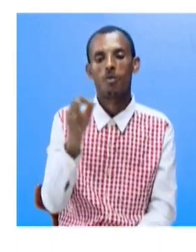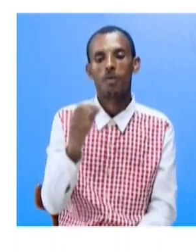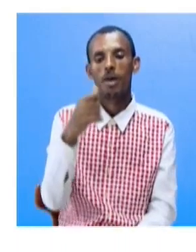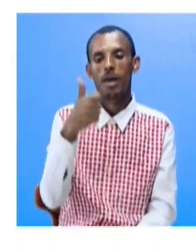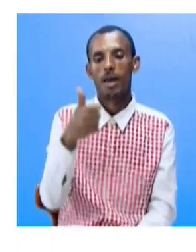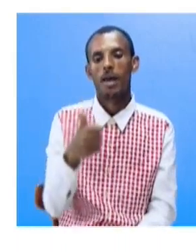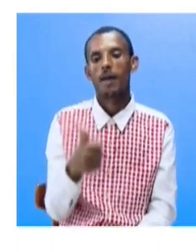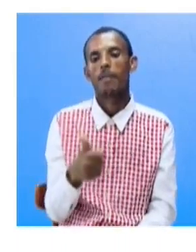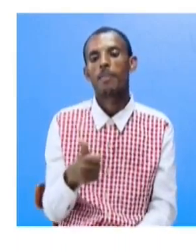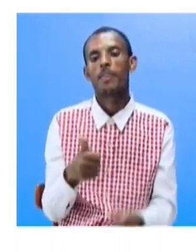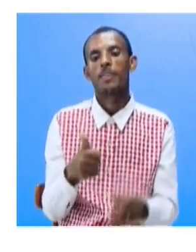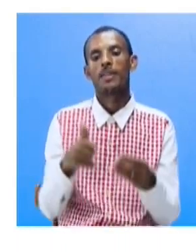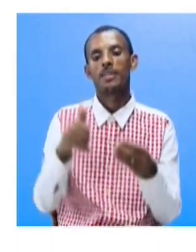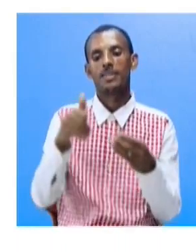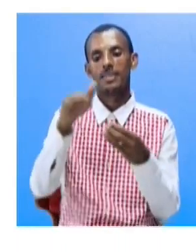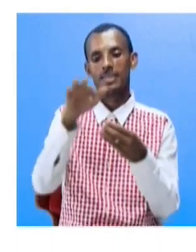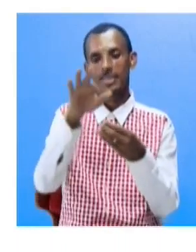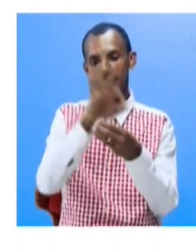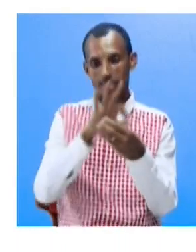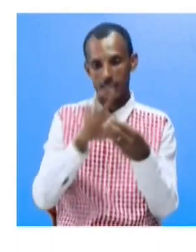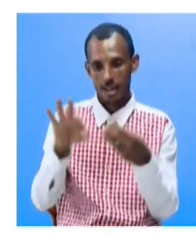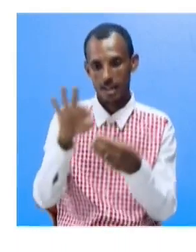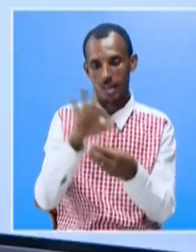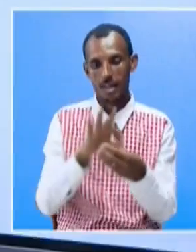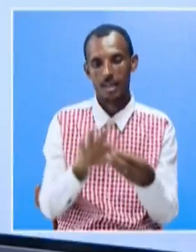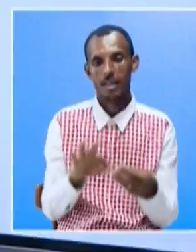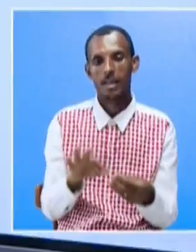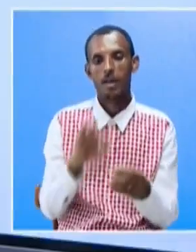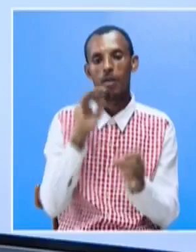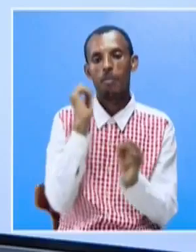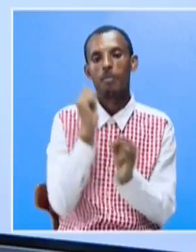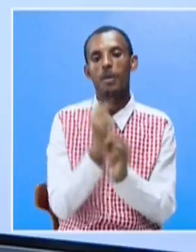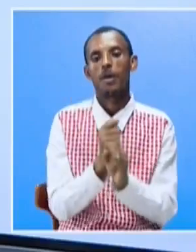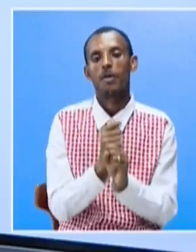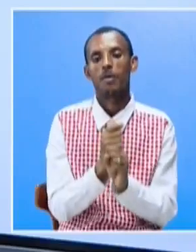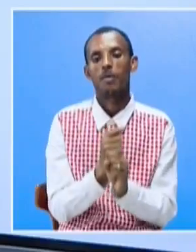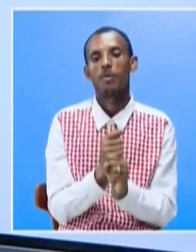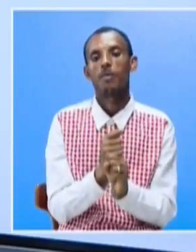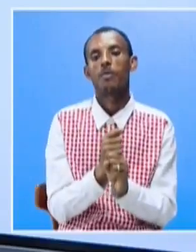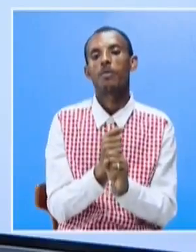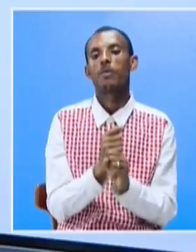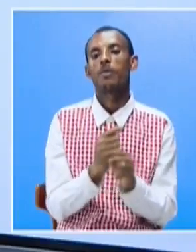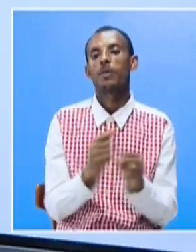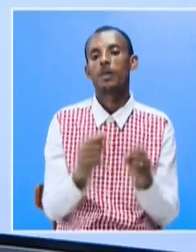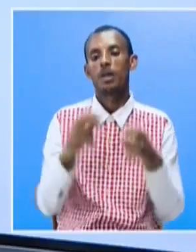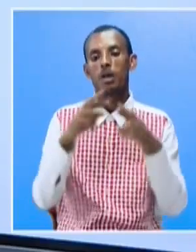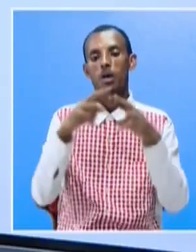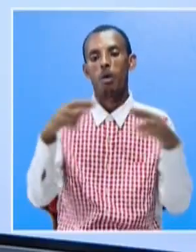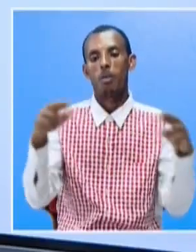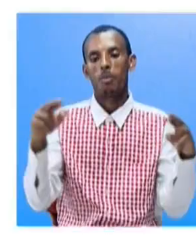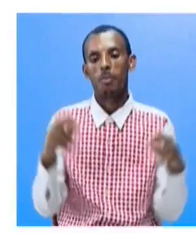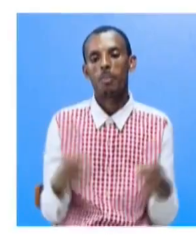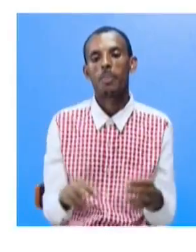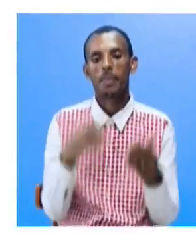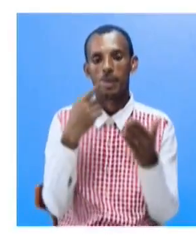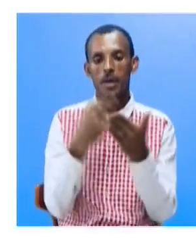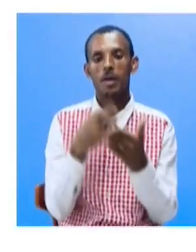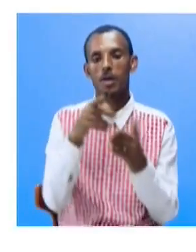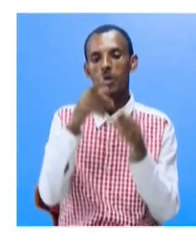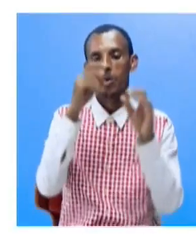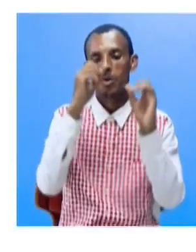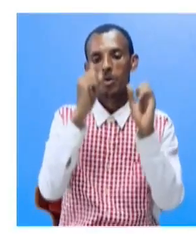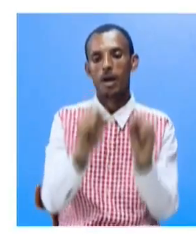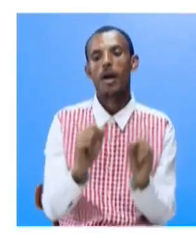this circle made of a string or a rope. Again, here you can